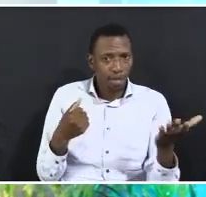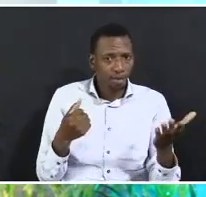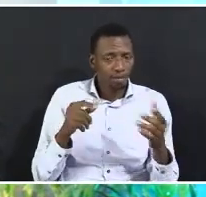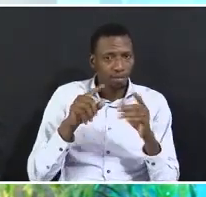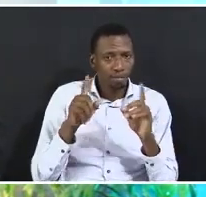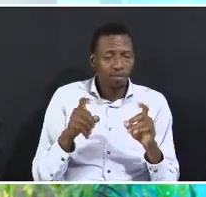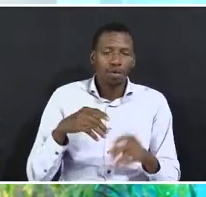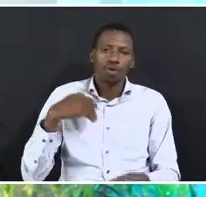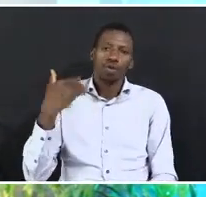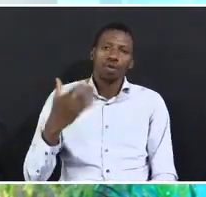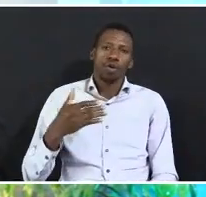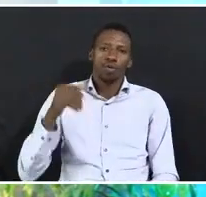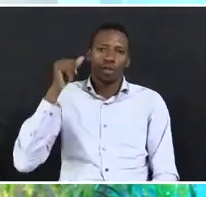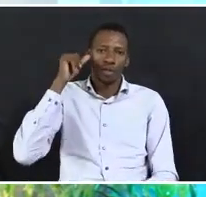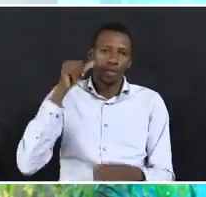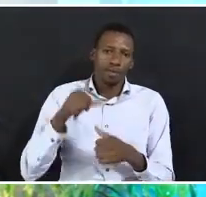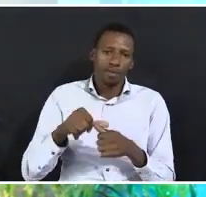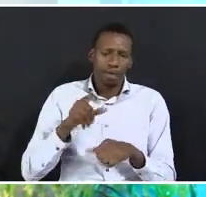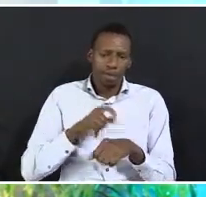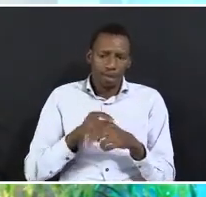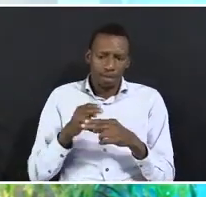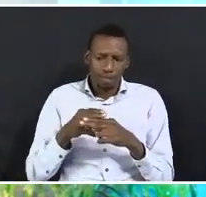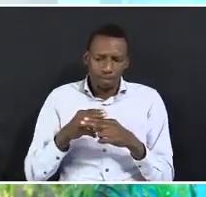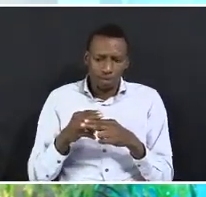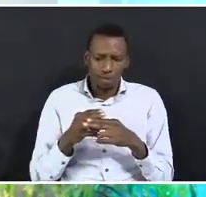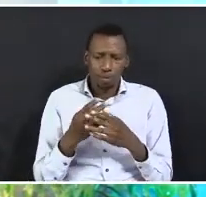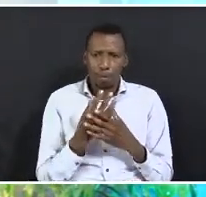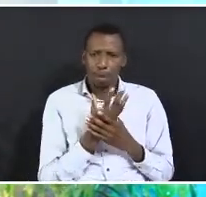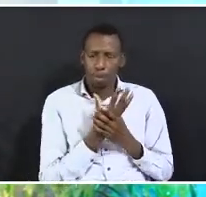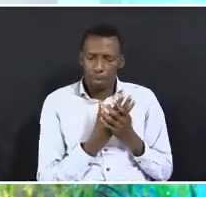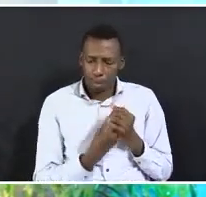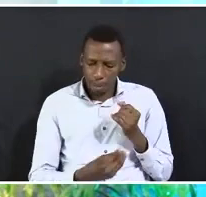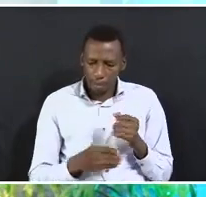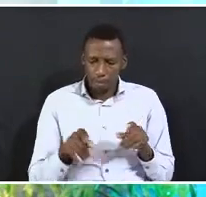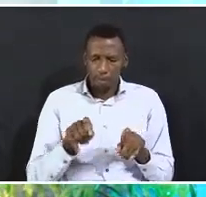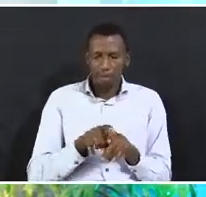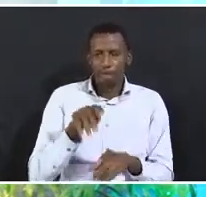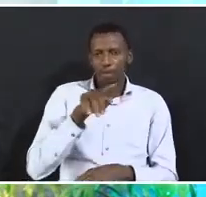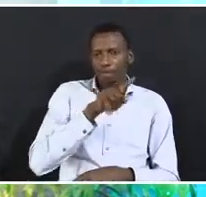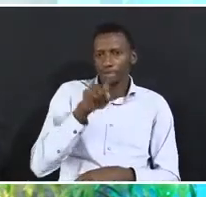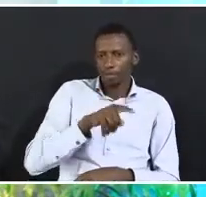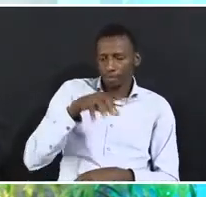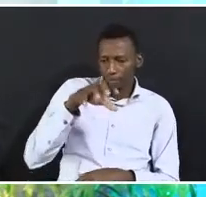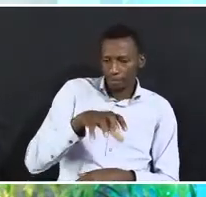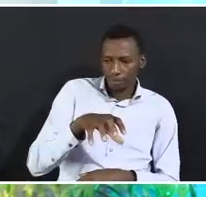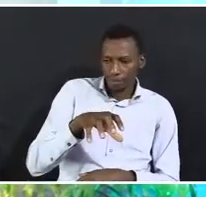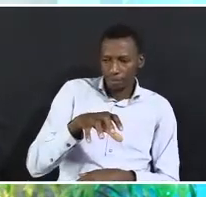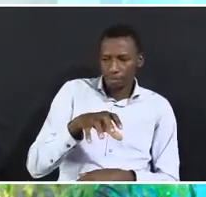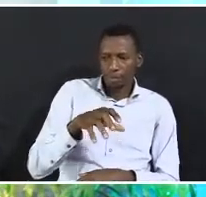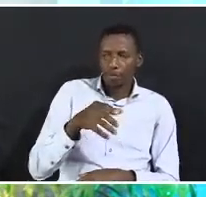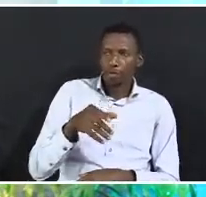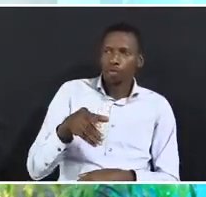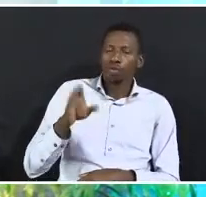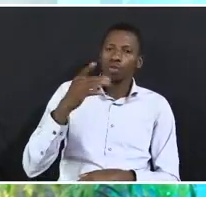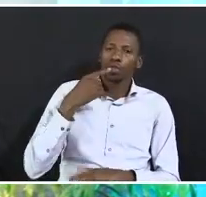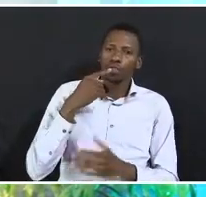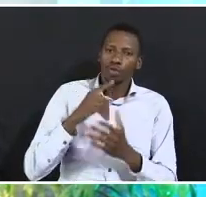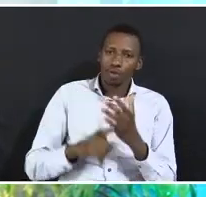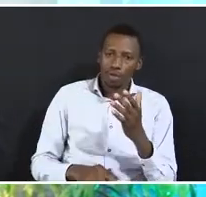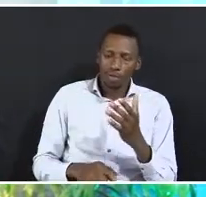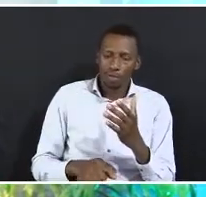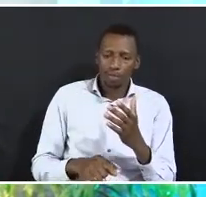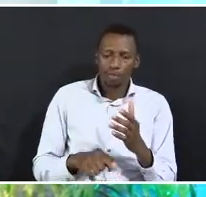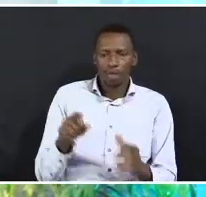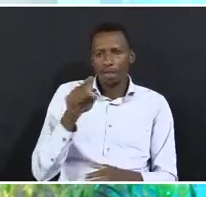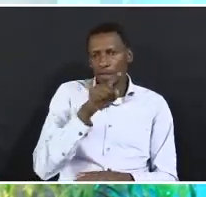remember, when you are tempted to be discouraged, like Zacchaeus says, that God tells Zacchaeus, that Zacchaeus,